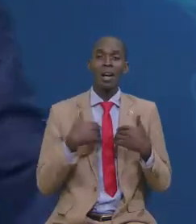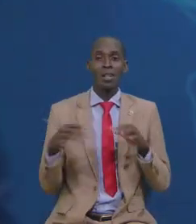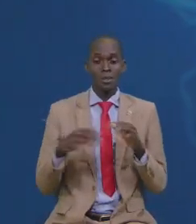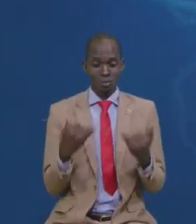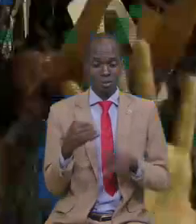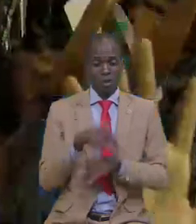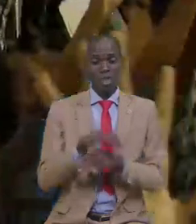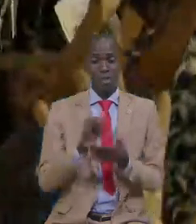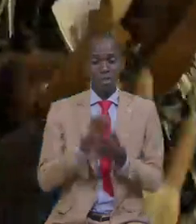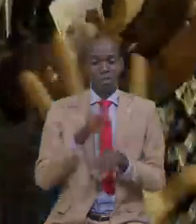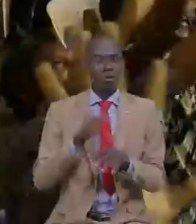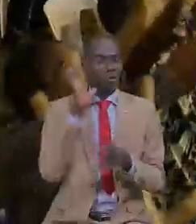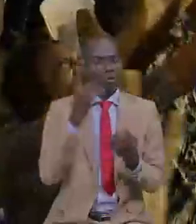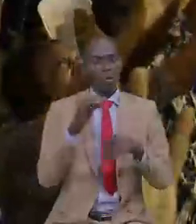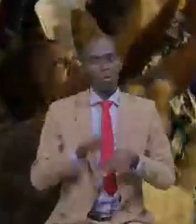come unto you.